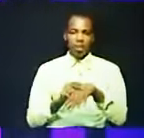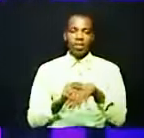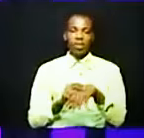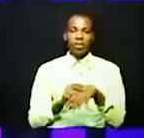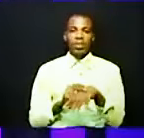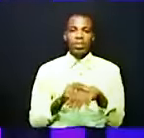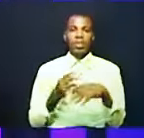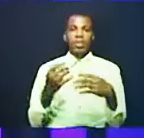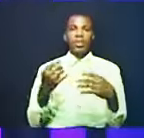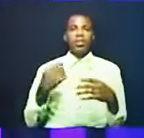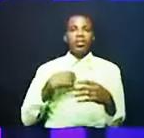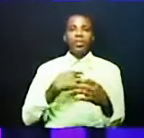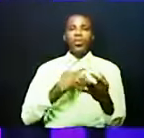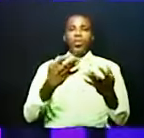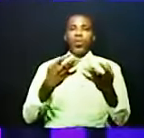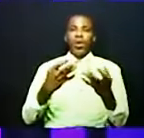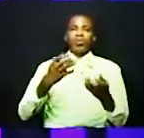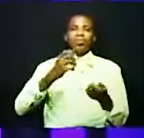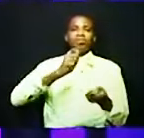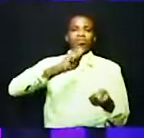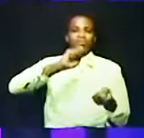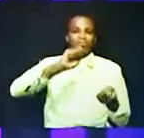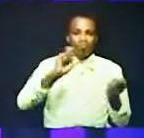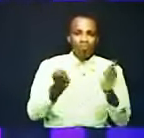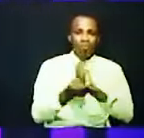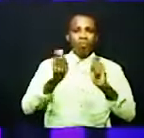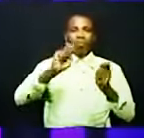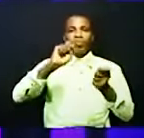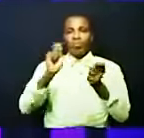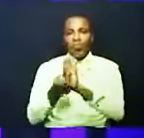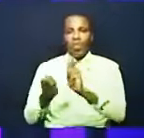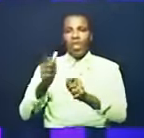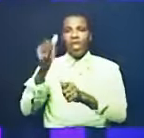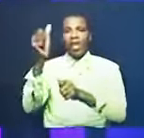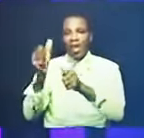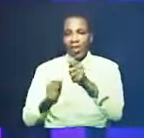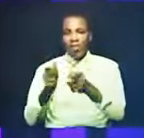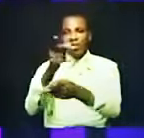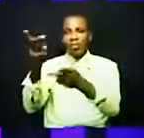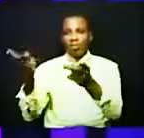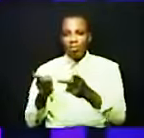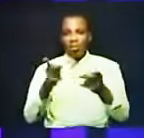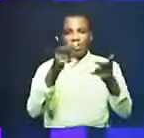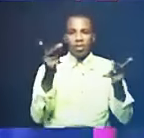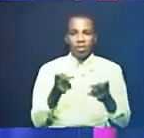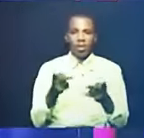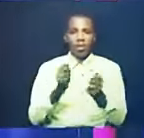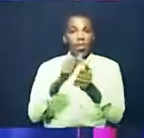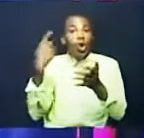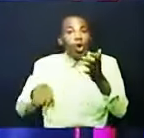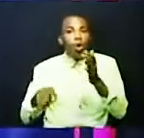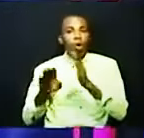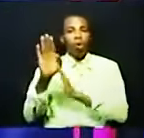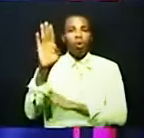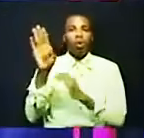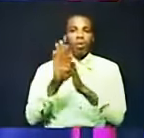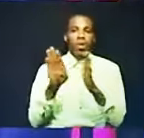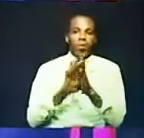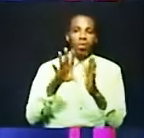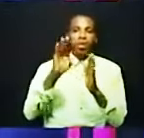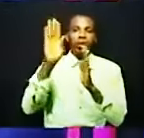We want to transform every sphere of society with values and principles of the kingdom of God.